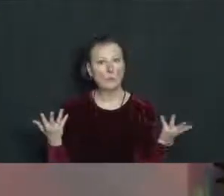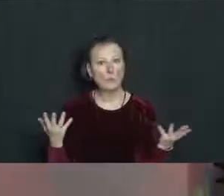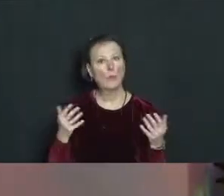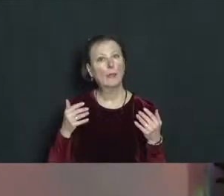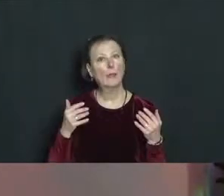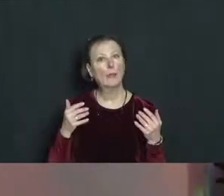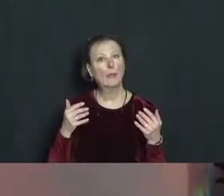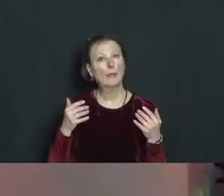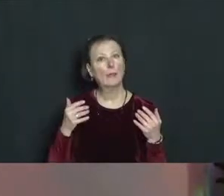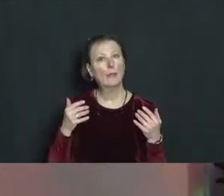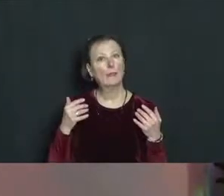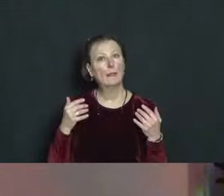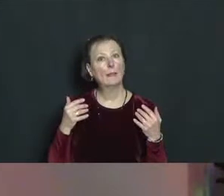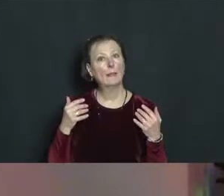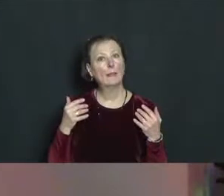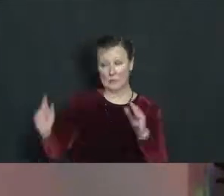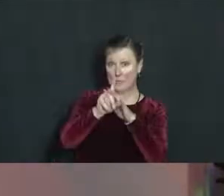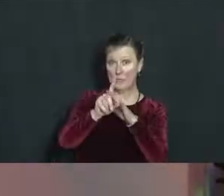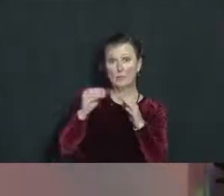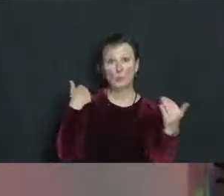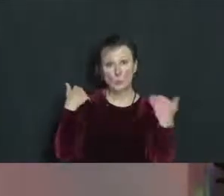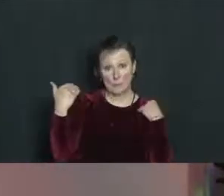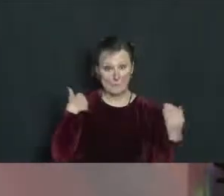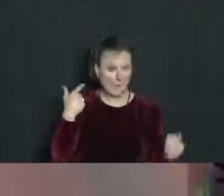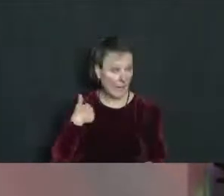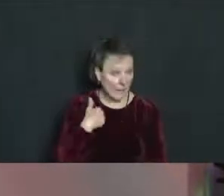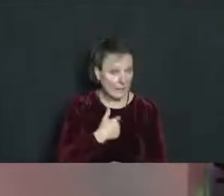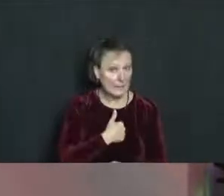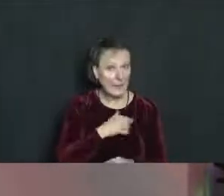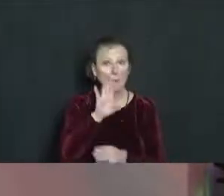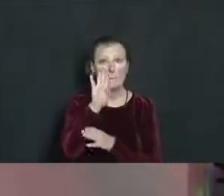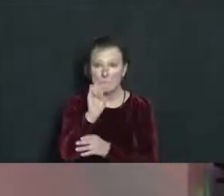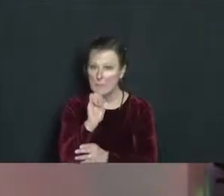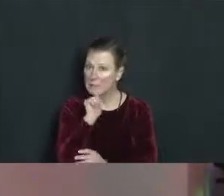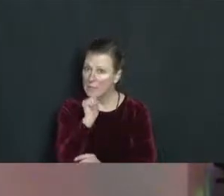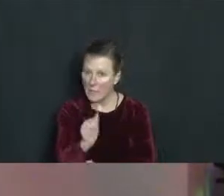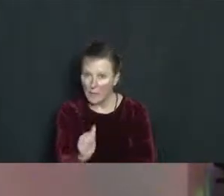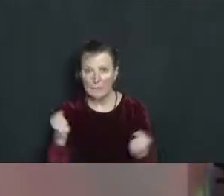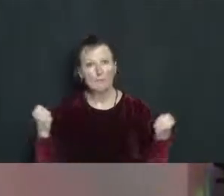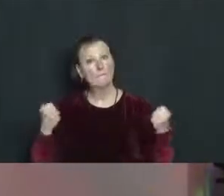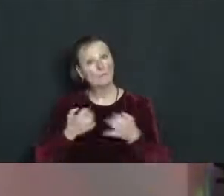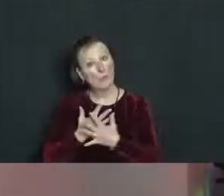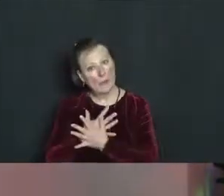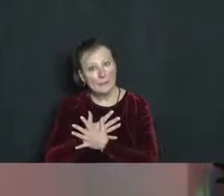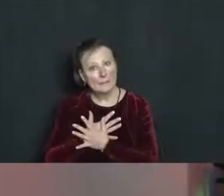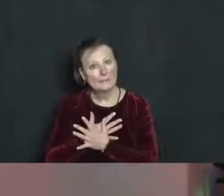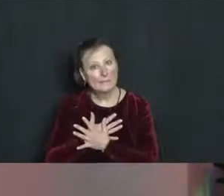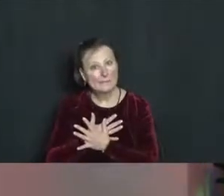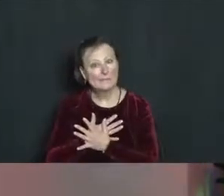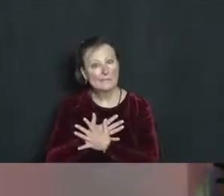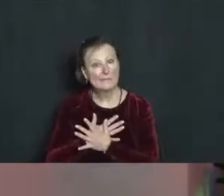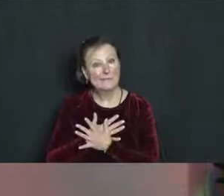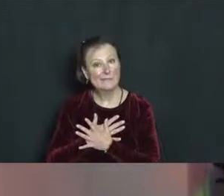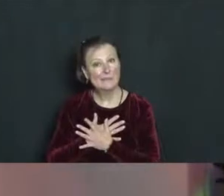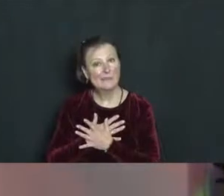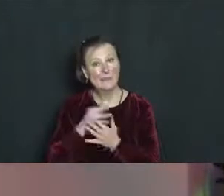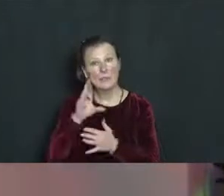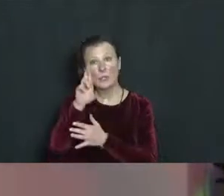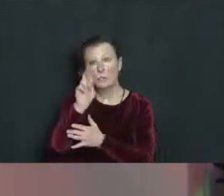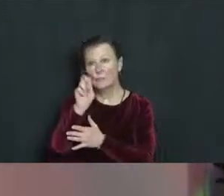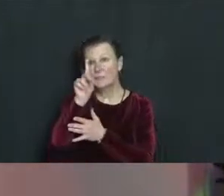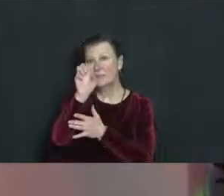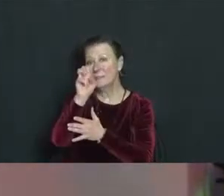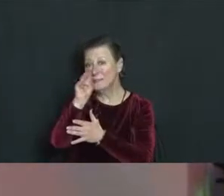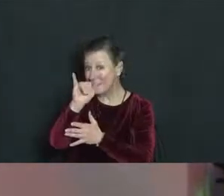angels appear to remind us to be not afraid, and that redeeming love